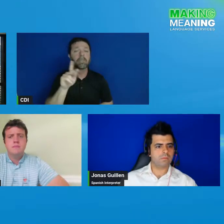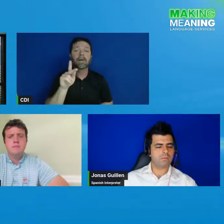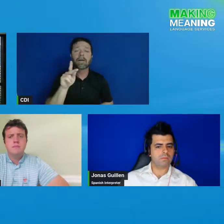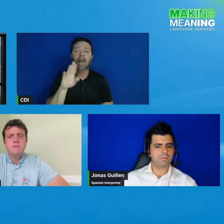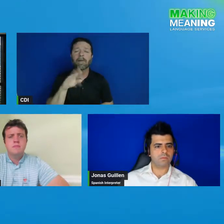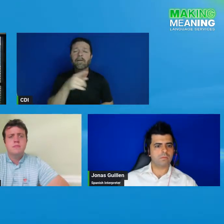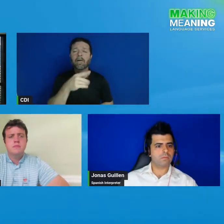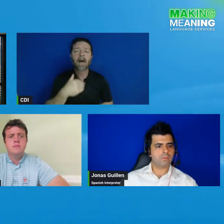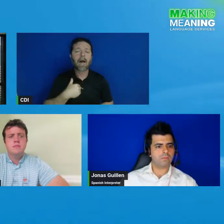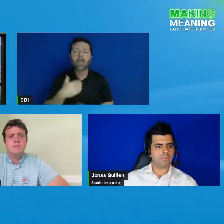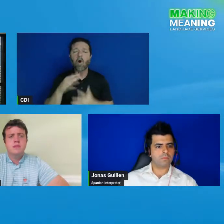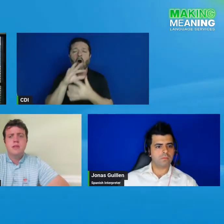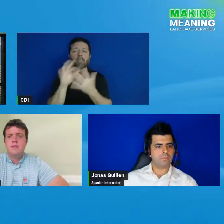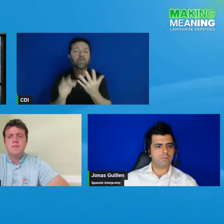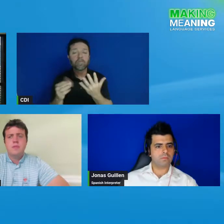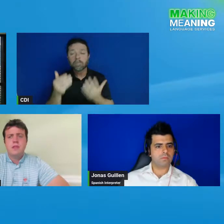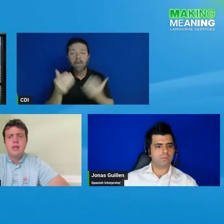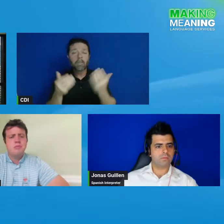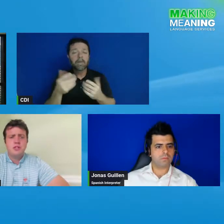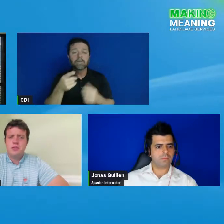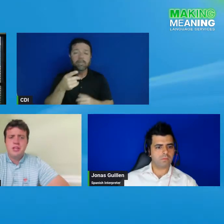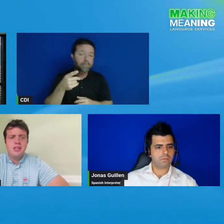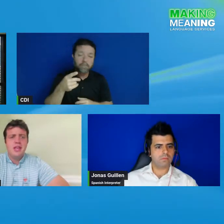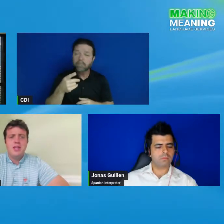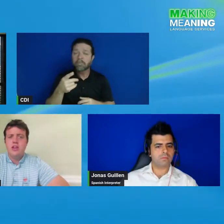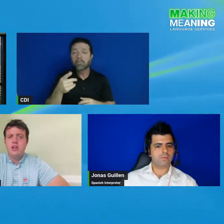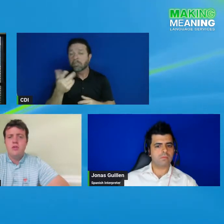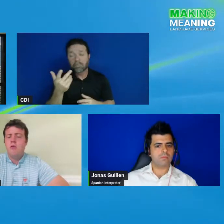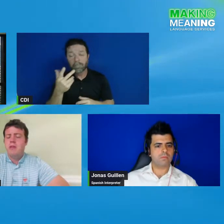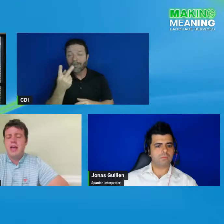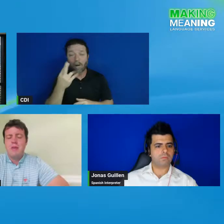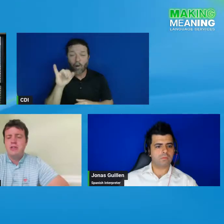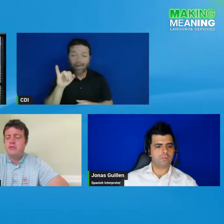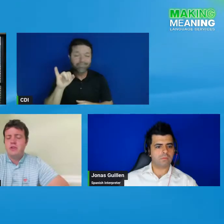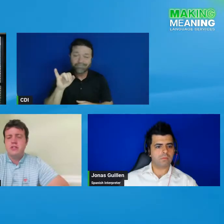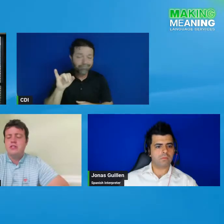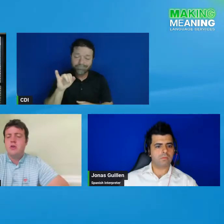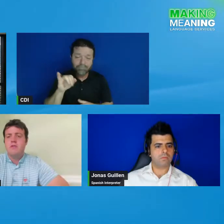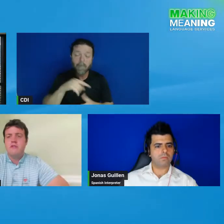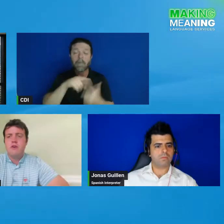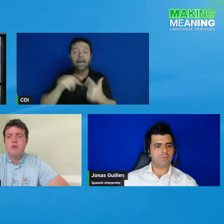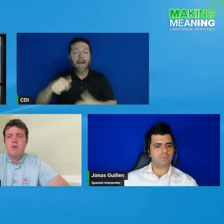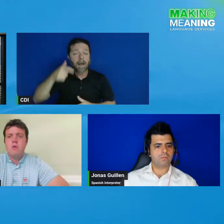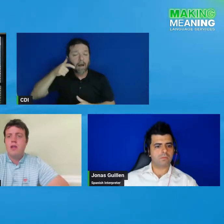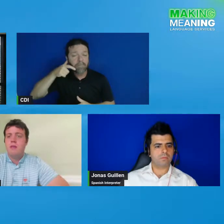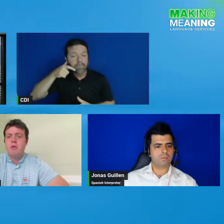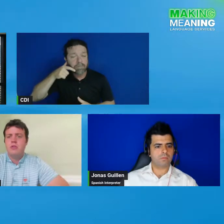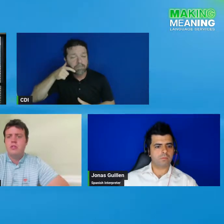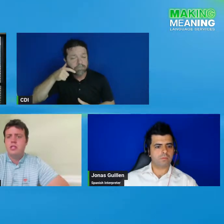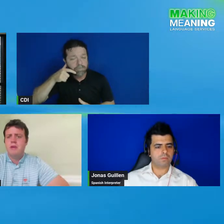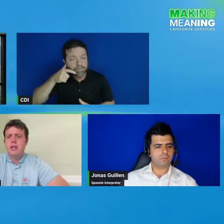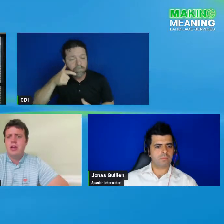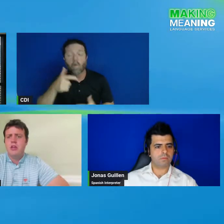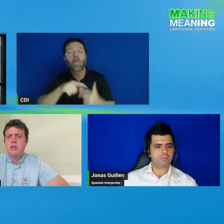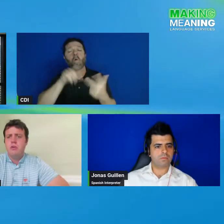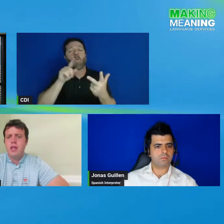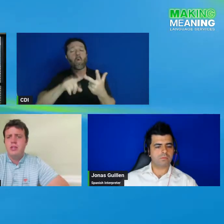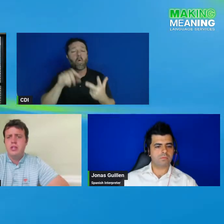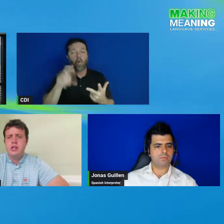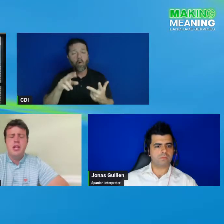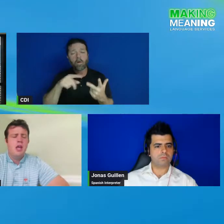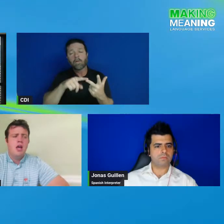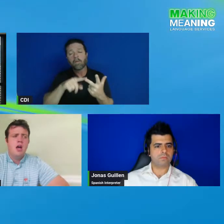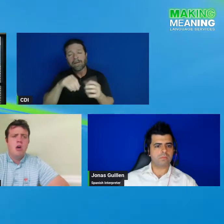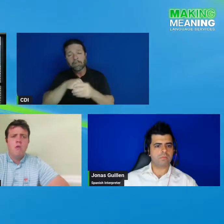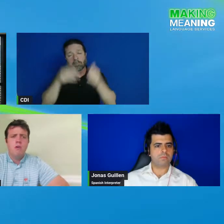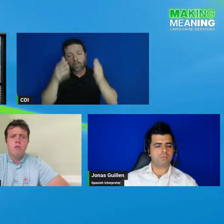workspace, like maybe in person or over the phone? Absolutely. Yeah, you can do OPI, which for us is over the phone or in person, depending on your